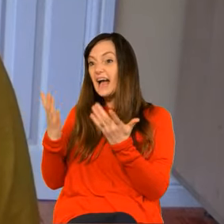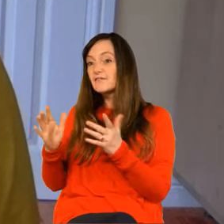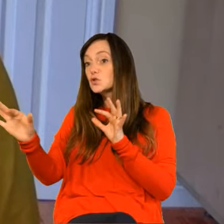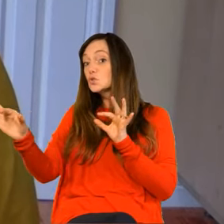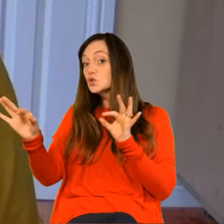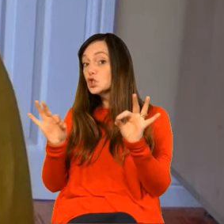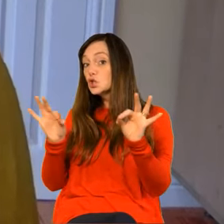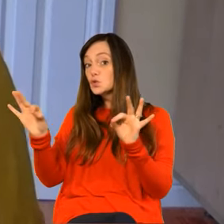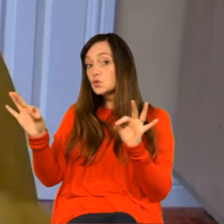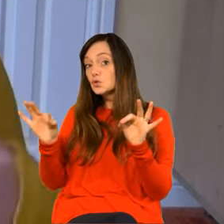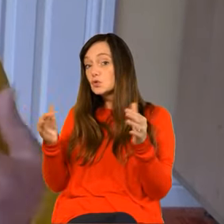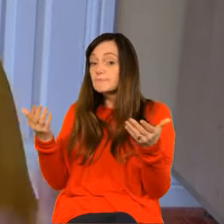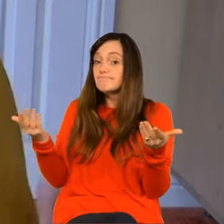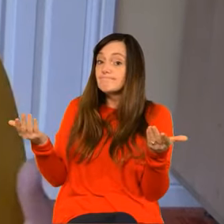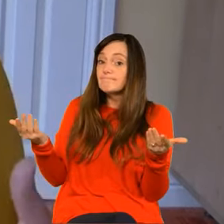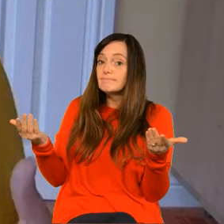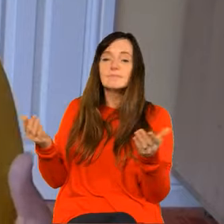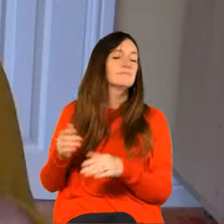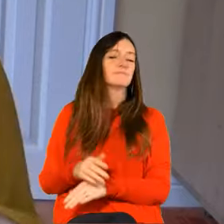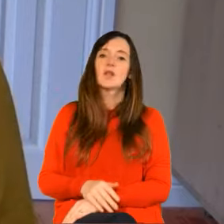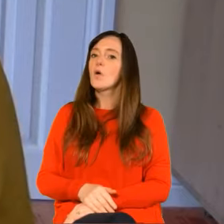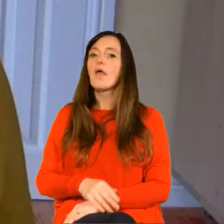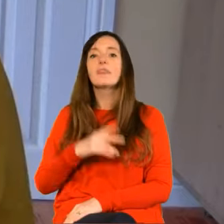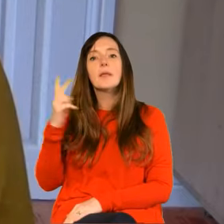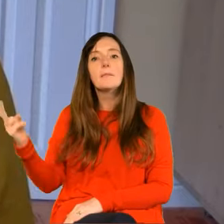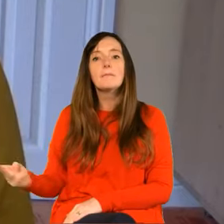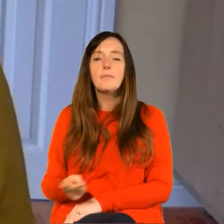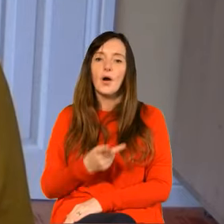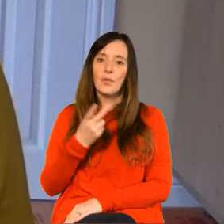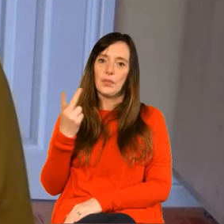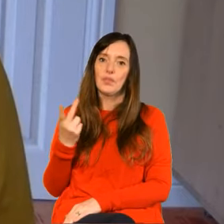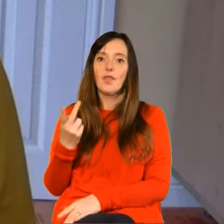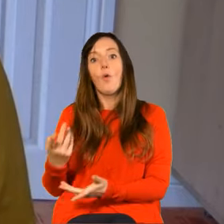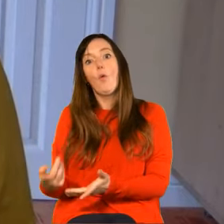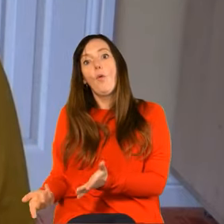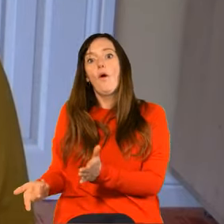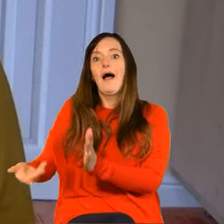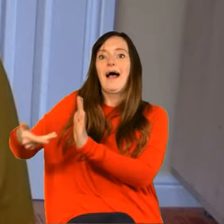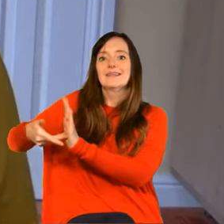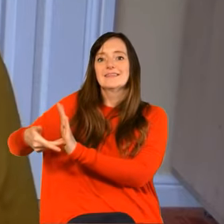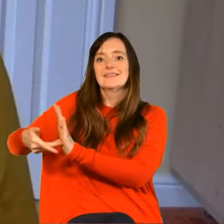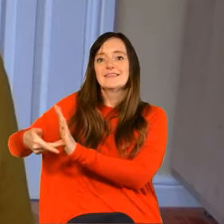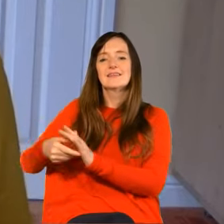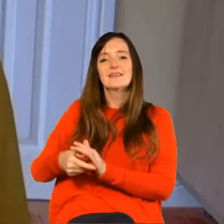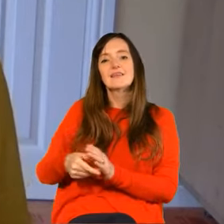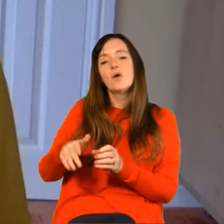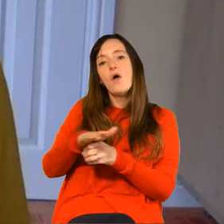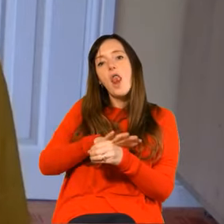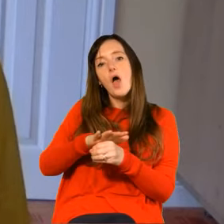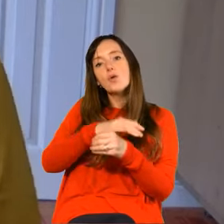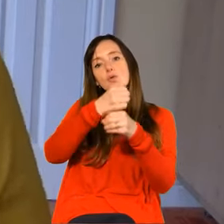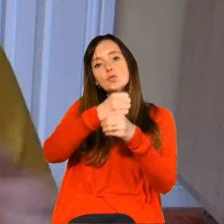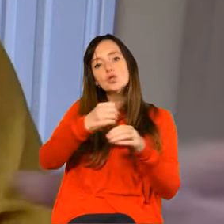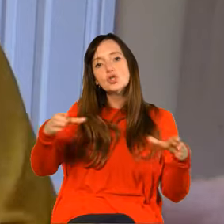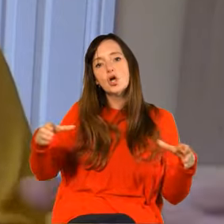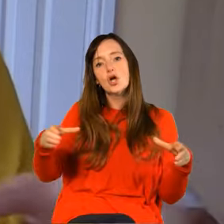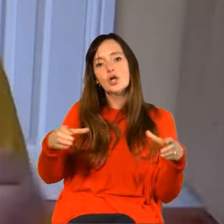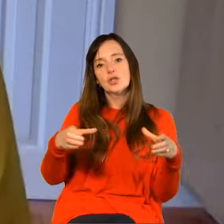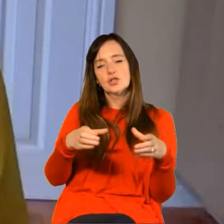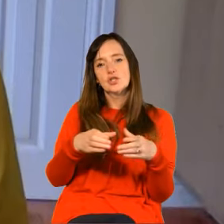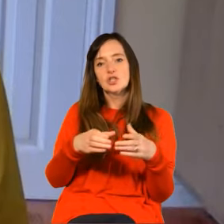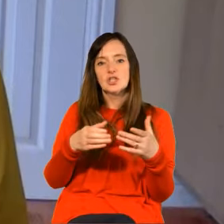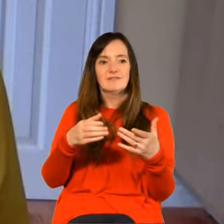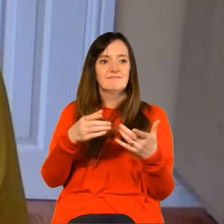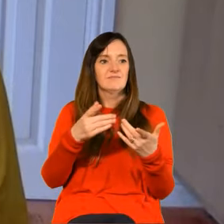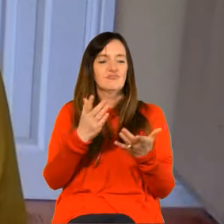is an either or. I think it's a both and, in that the local church is the place in which we reach the